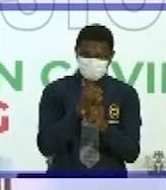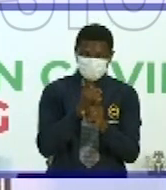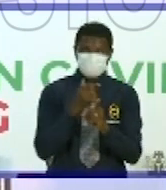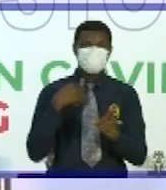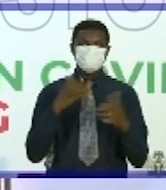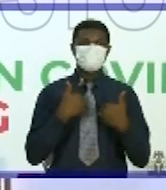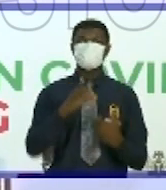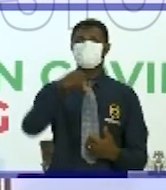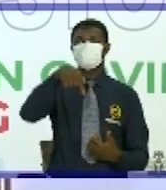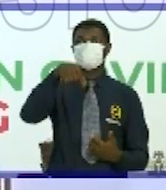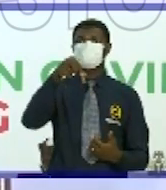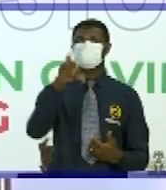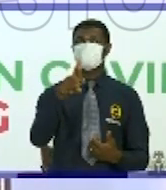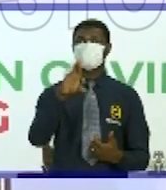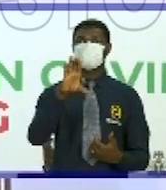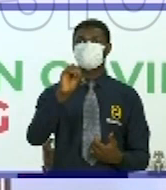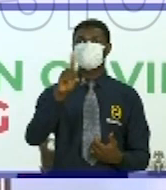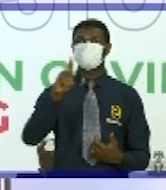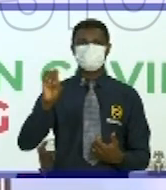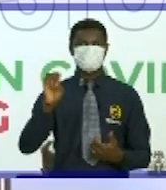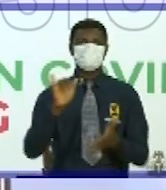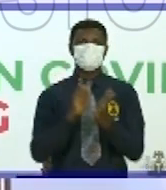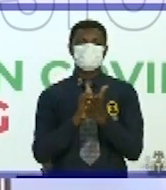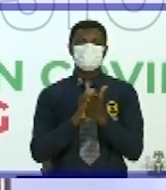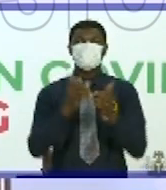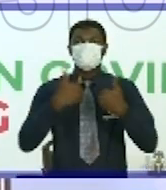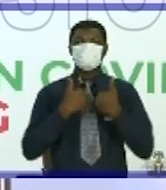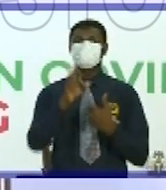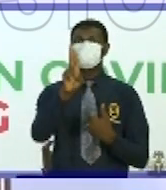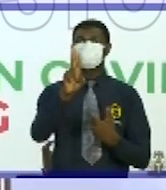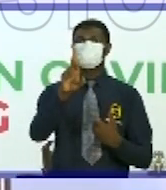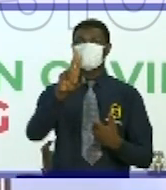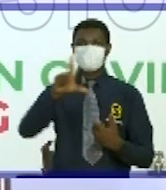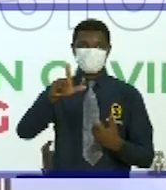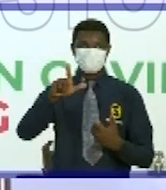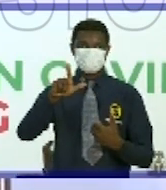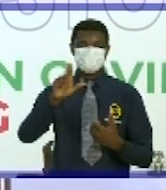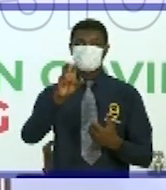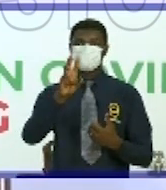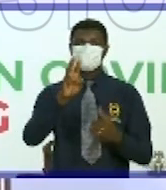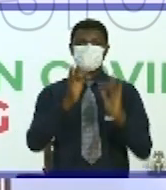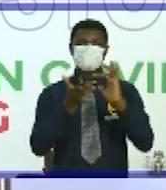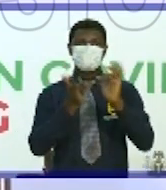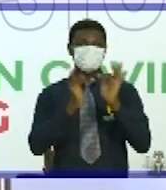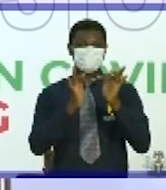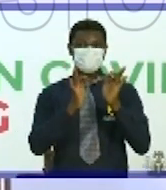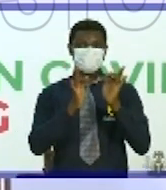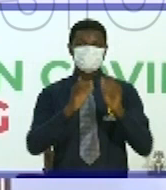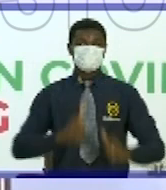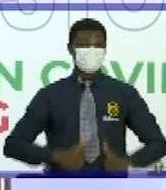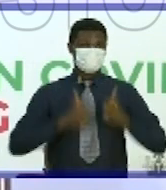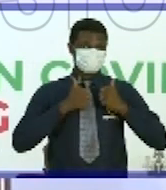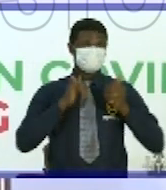code which contains the URL that directs the verifier. It's like you have a barcode.